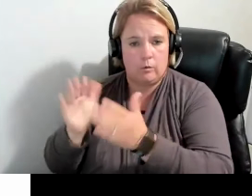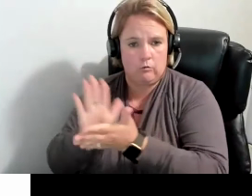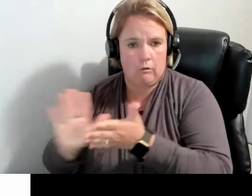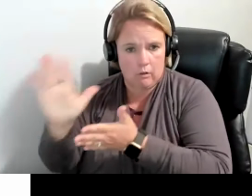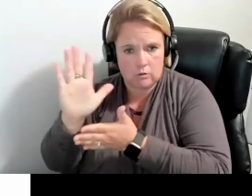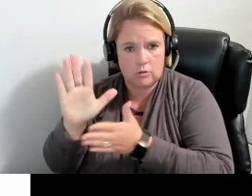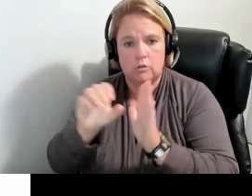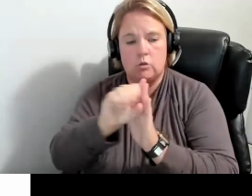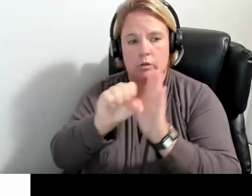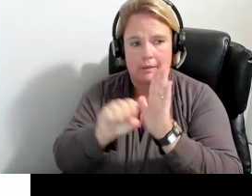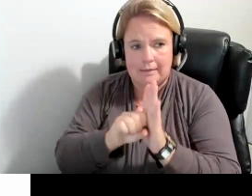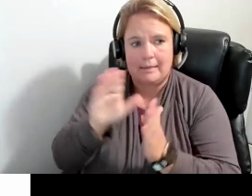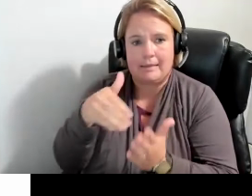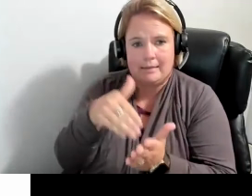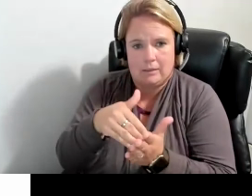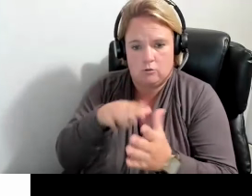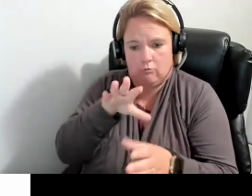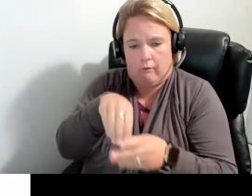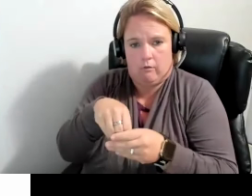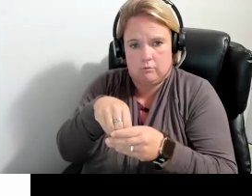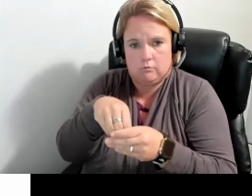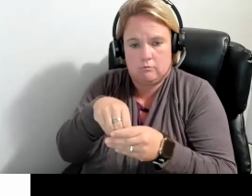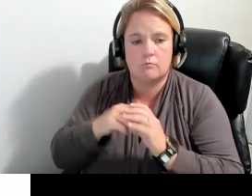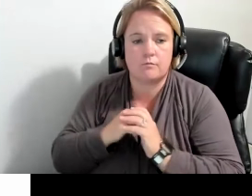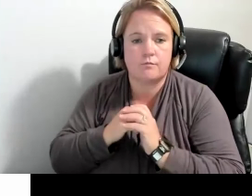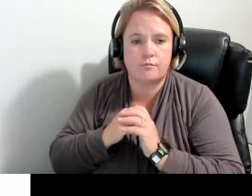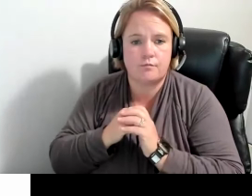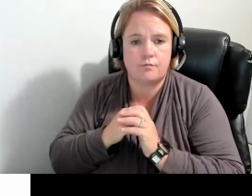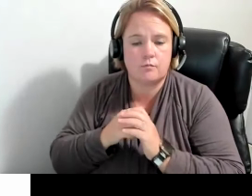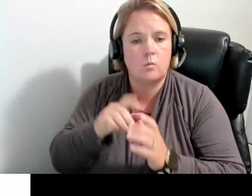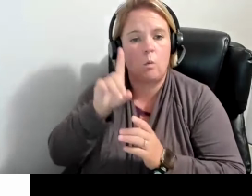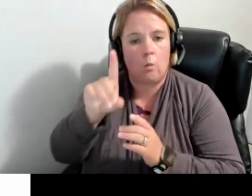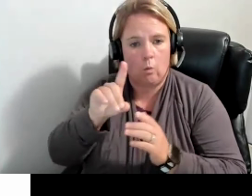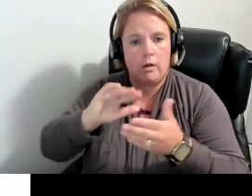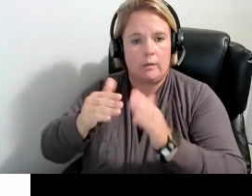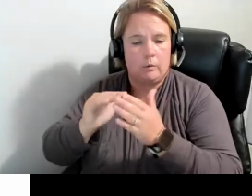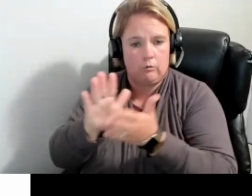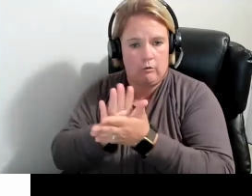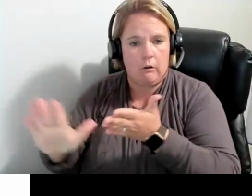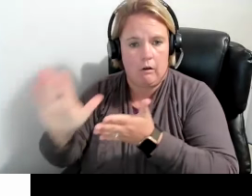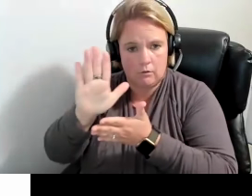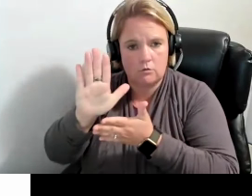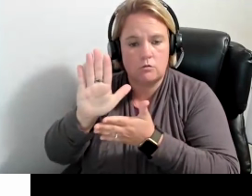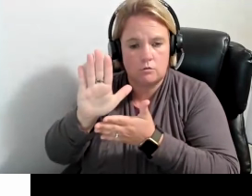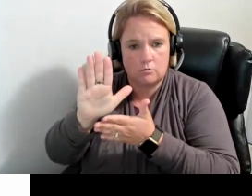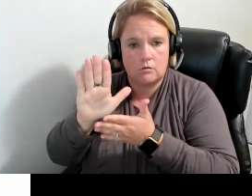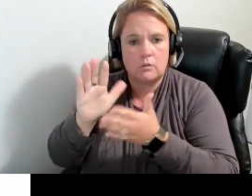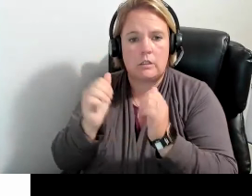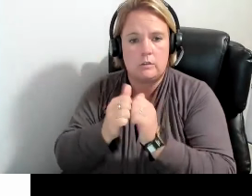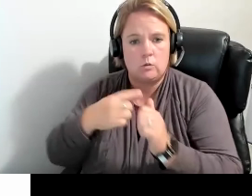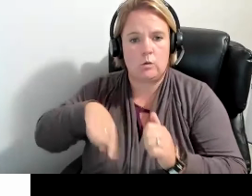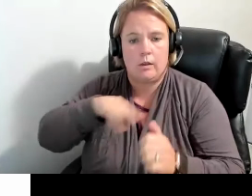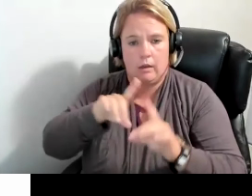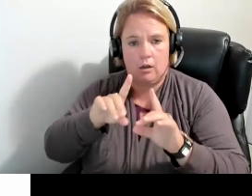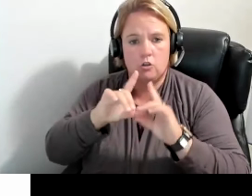center colleges are part of our consortium. We have 1 community college center. That's the one with our district.